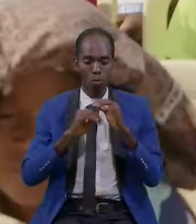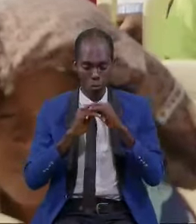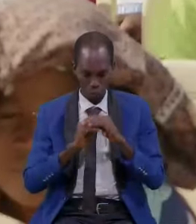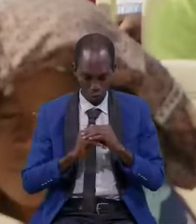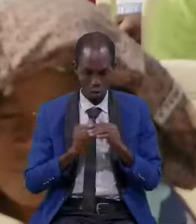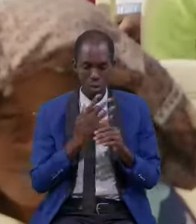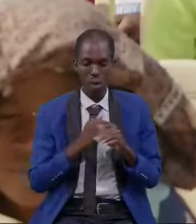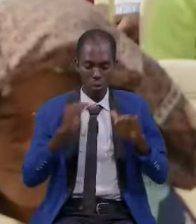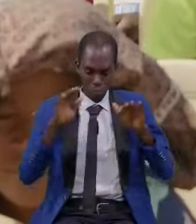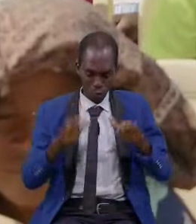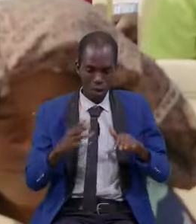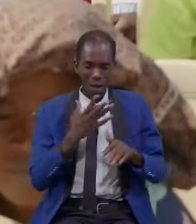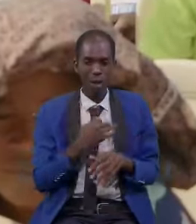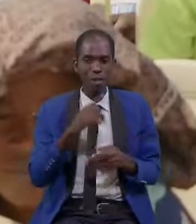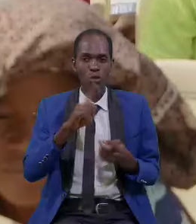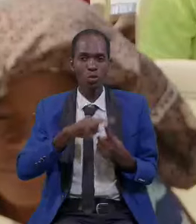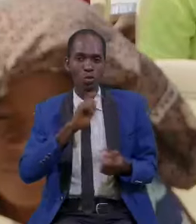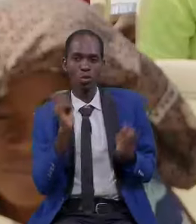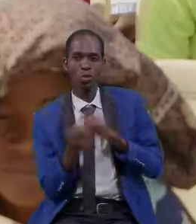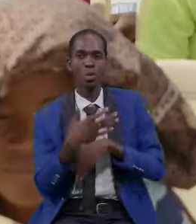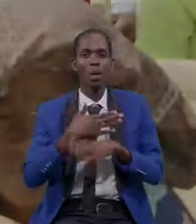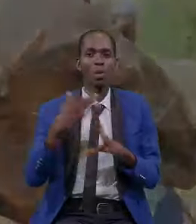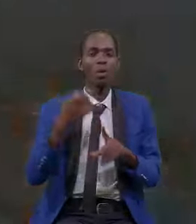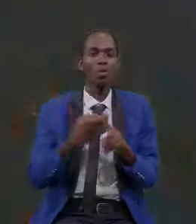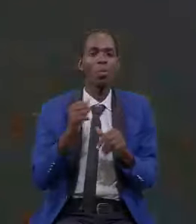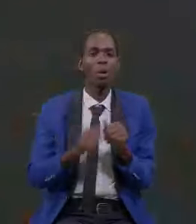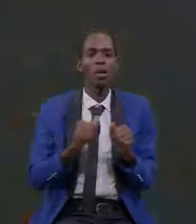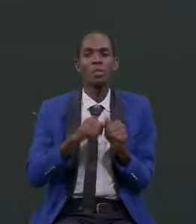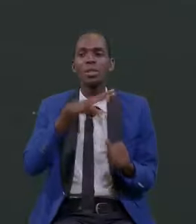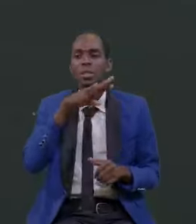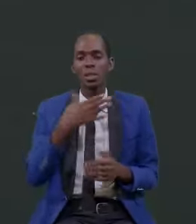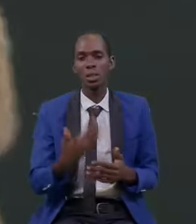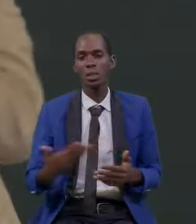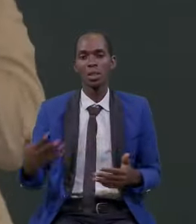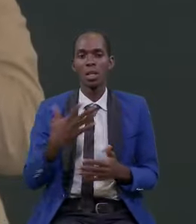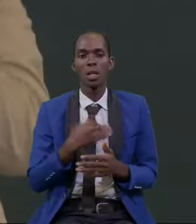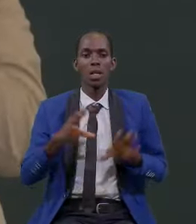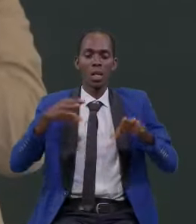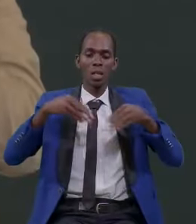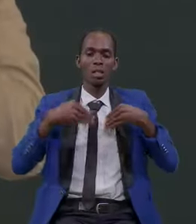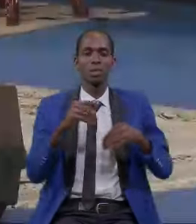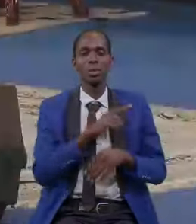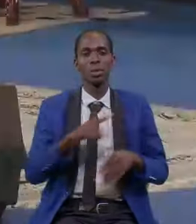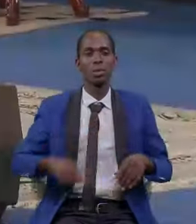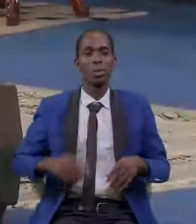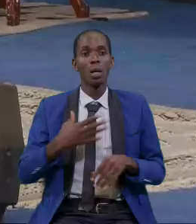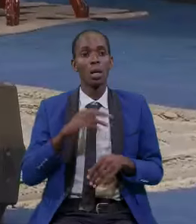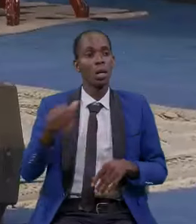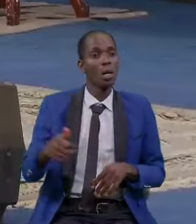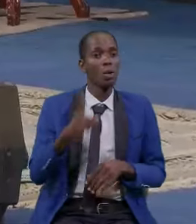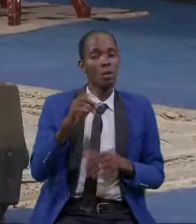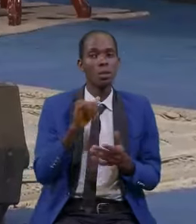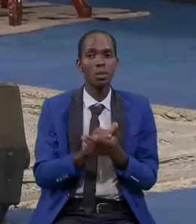away from every iniquity and to turn to the Lord. And whosoever shall call on